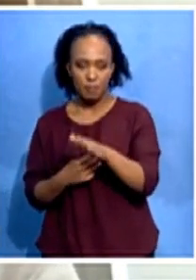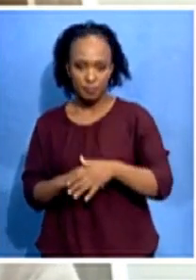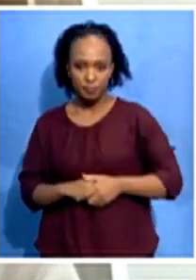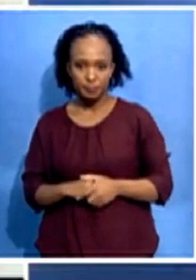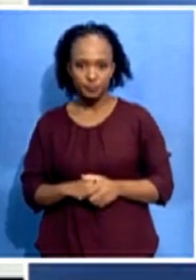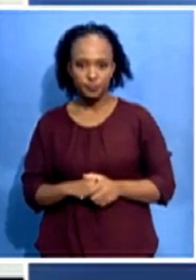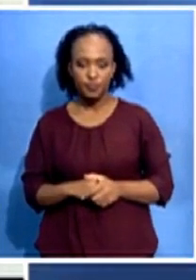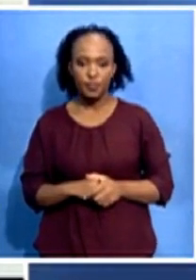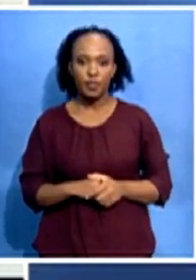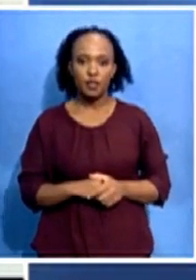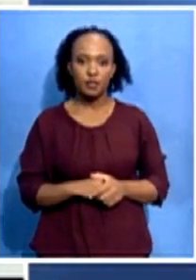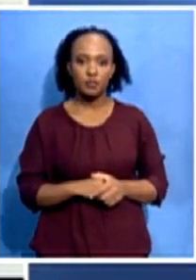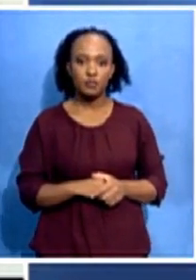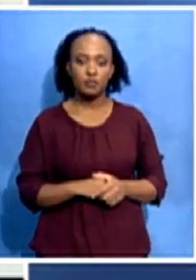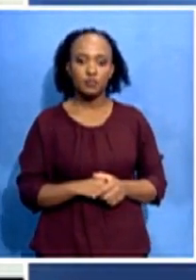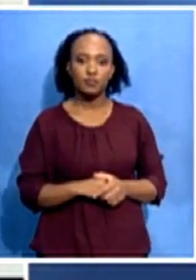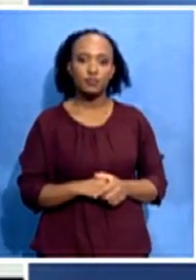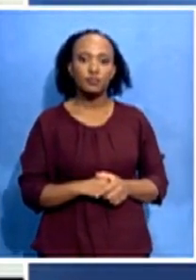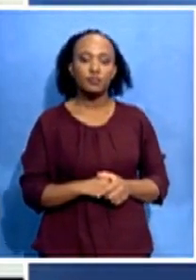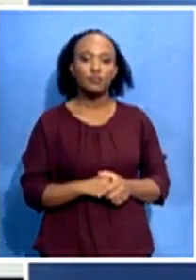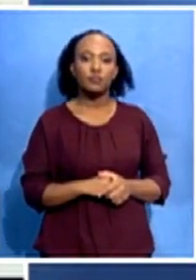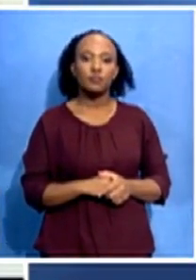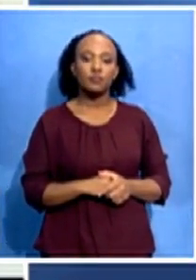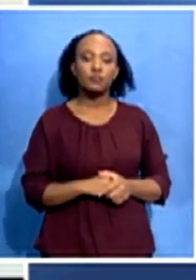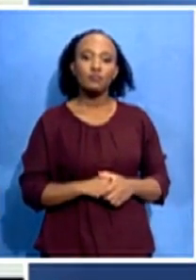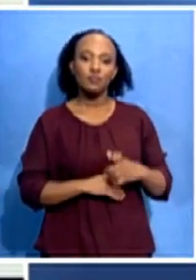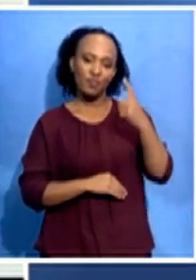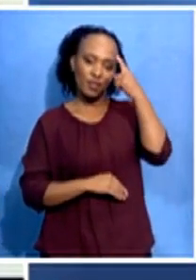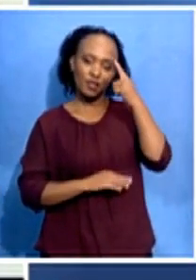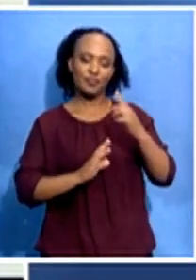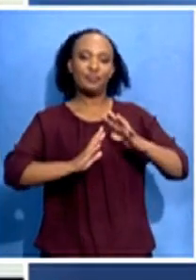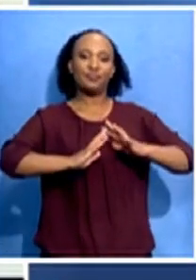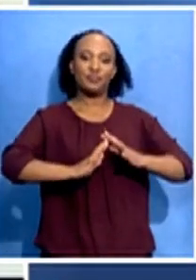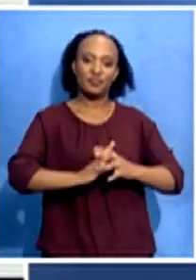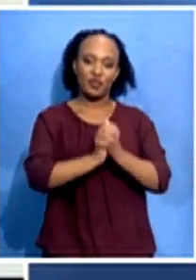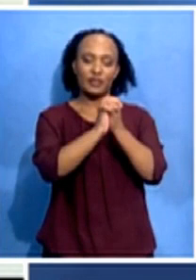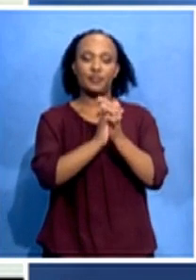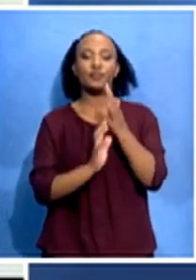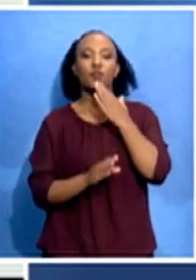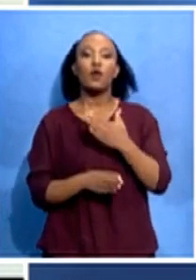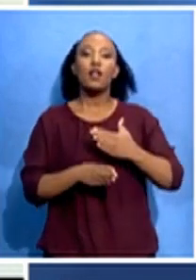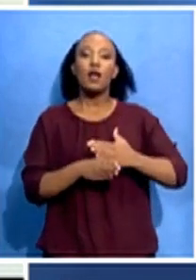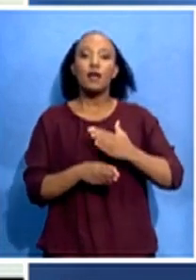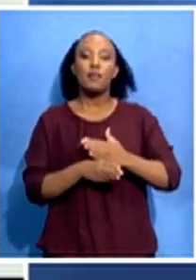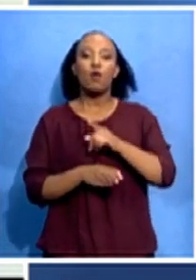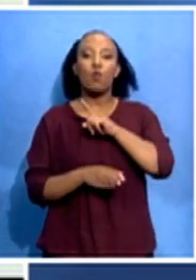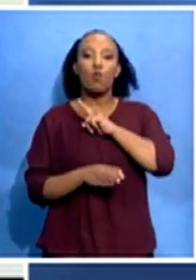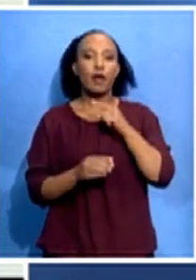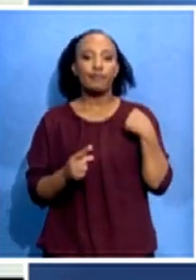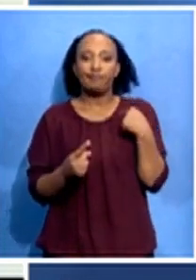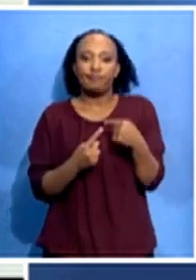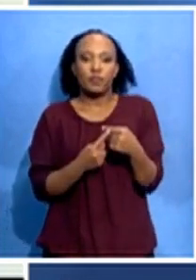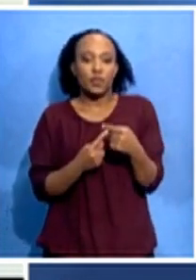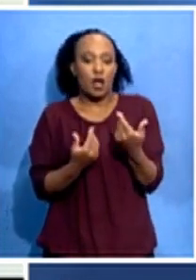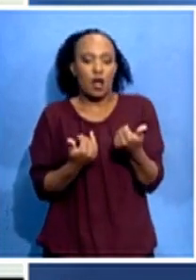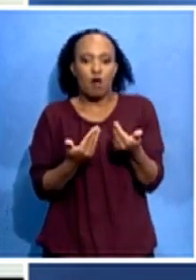I think there is cohesion amongst certain of the labor unions. I think our labor unions have never been as divided because you have different